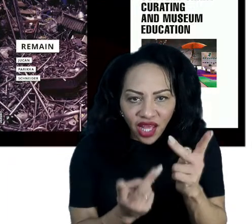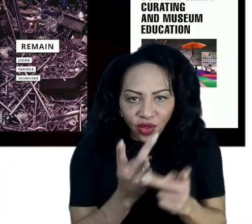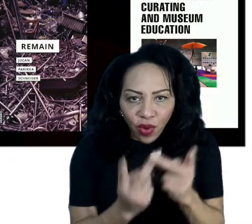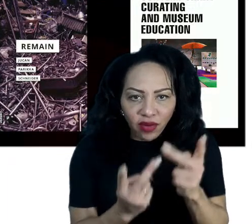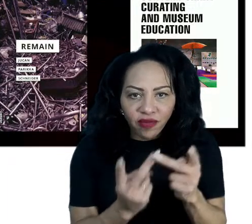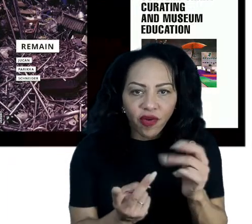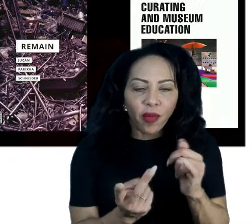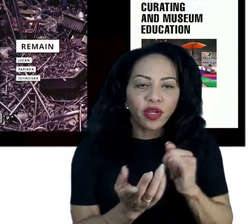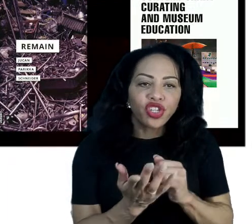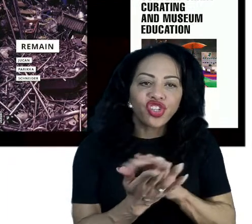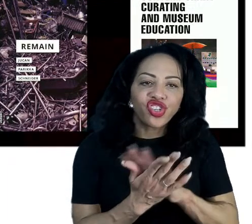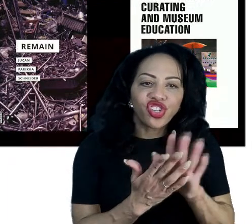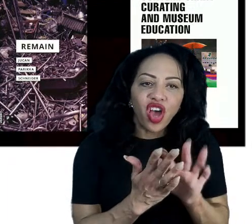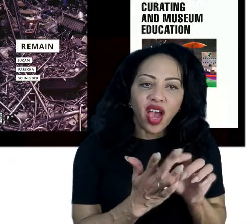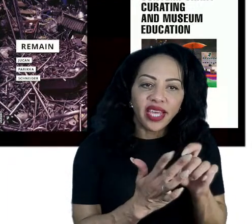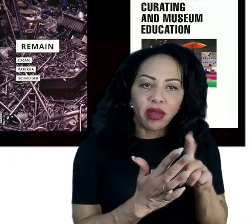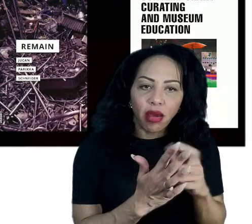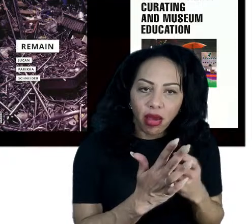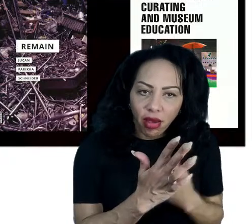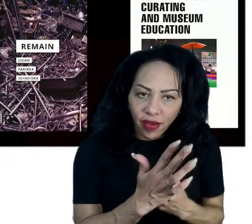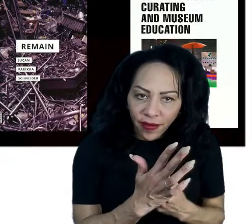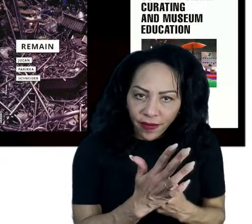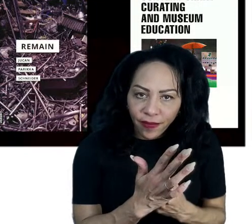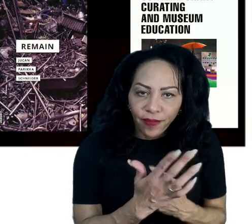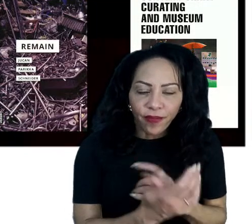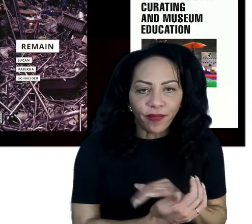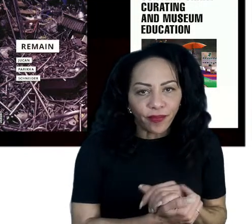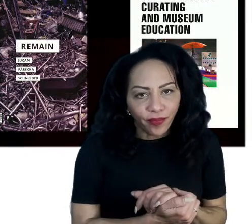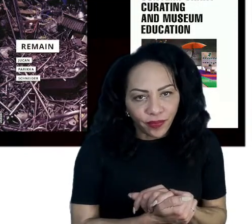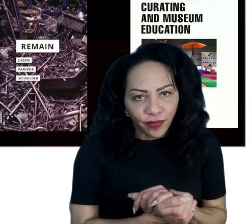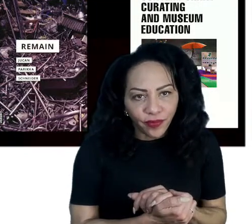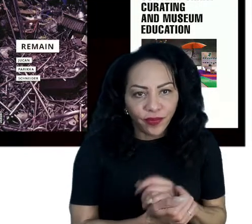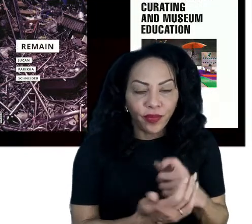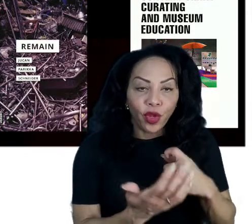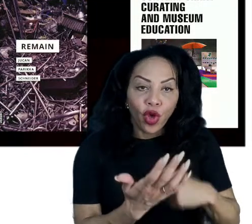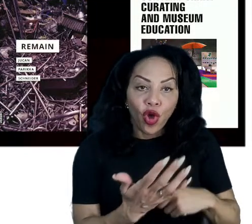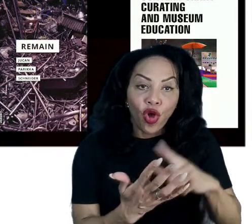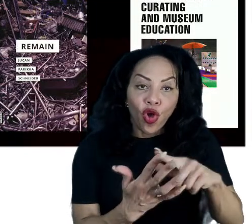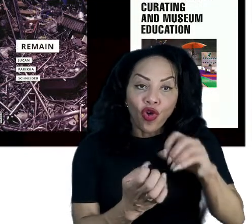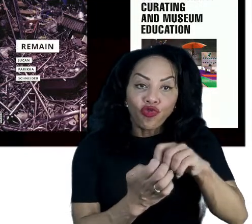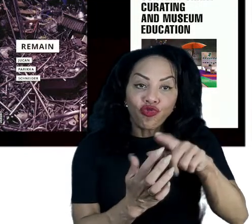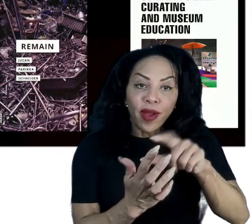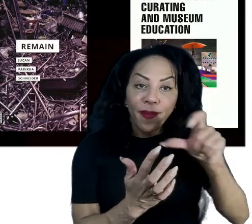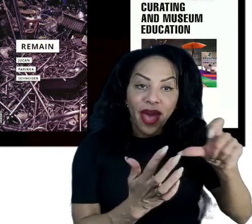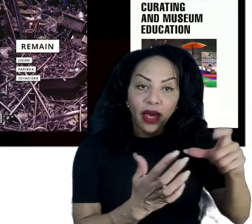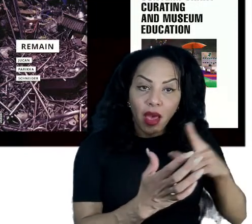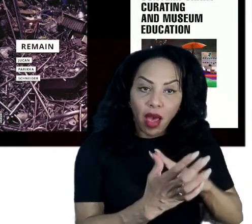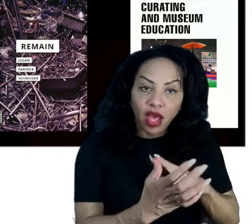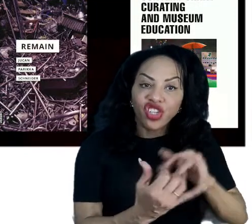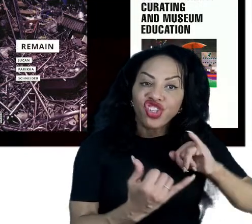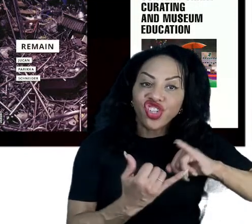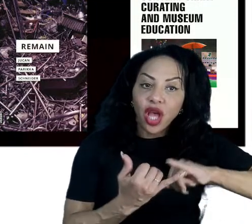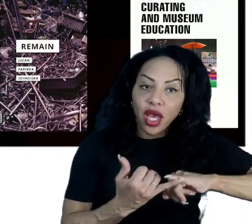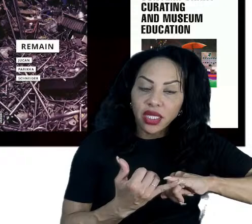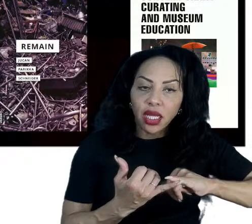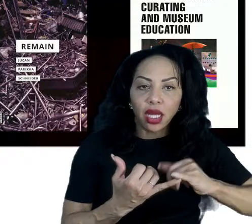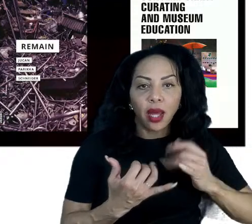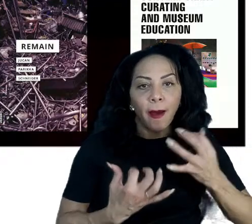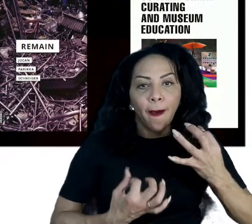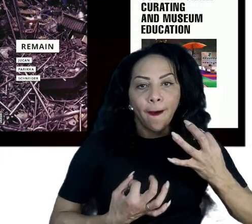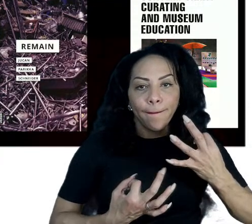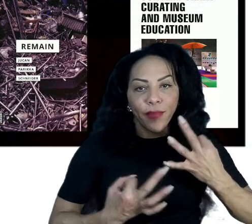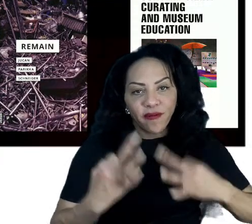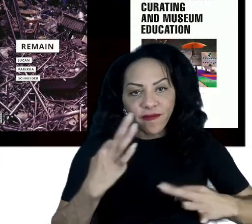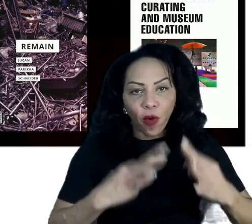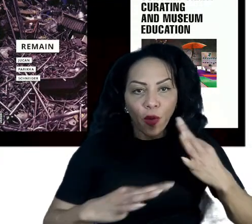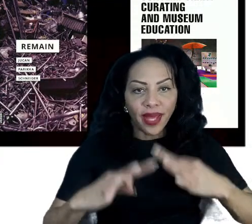interested in reenactment might be aware of Rebecca Schneider's Performing the Remains. But this is,